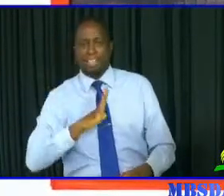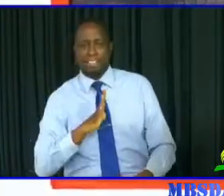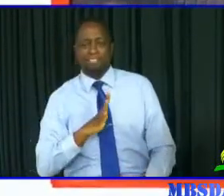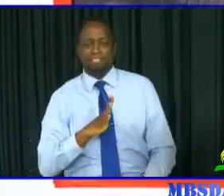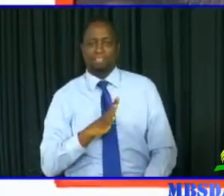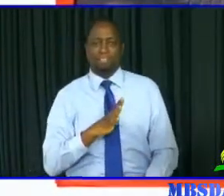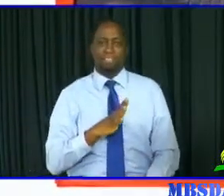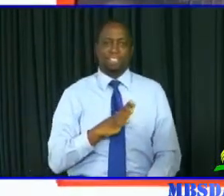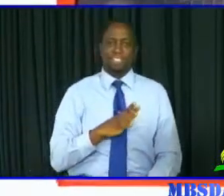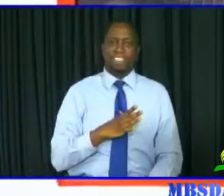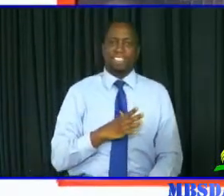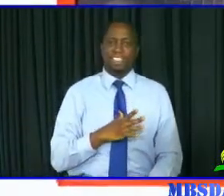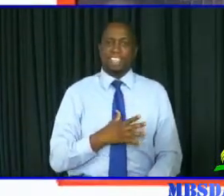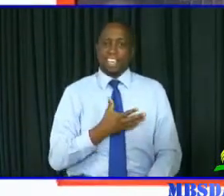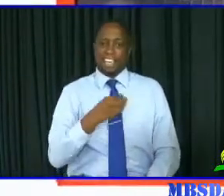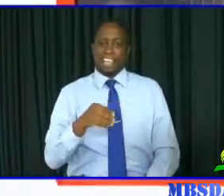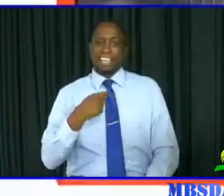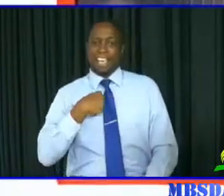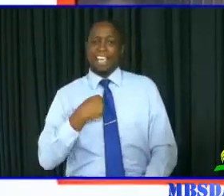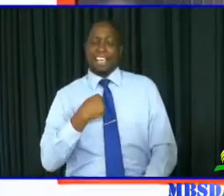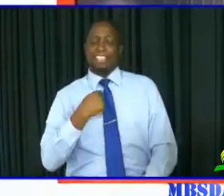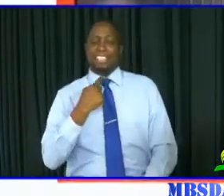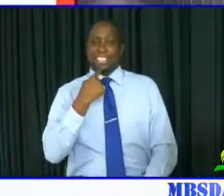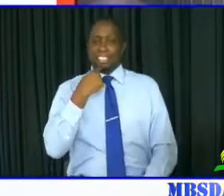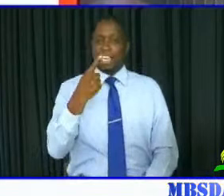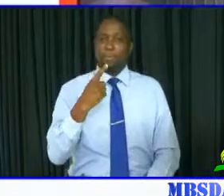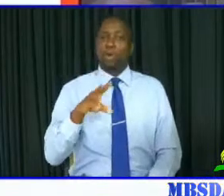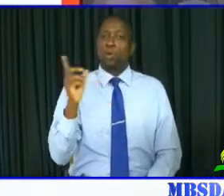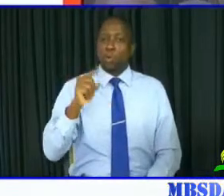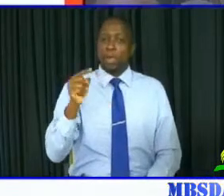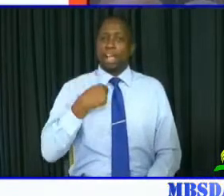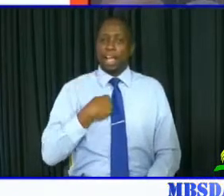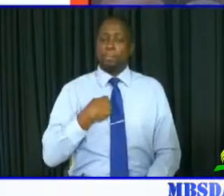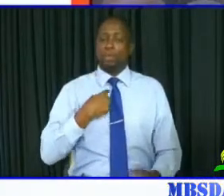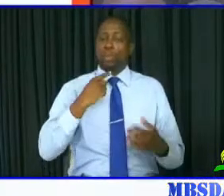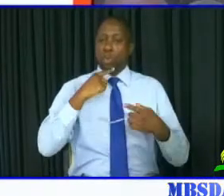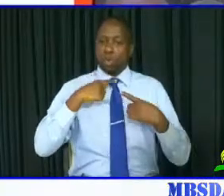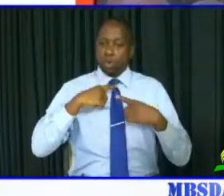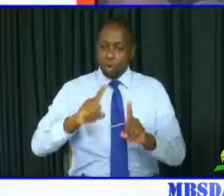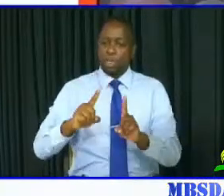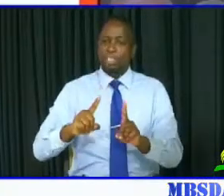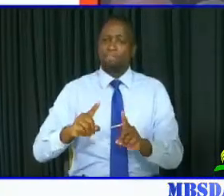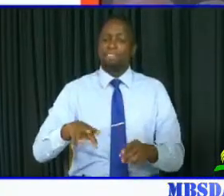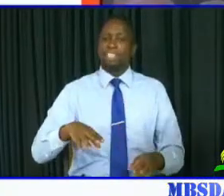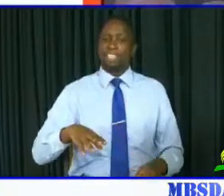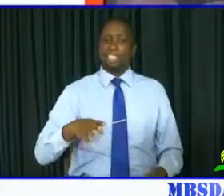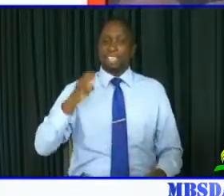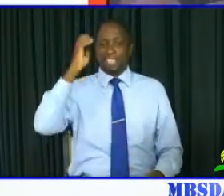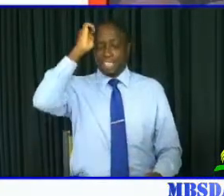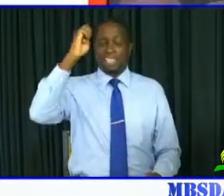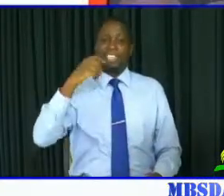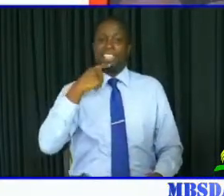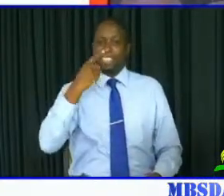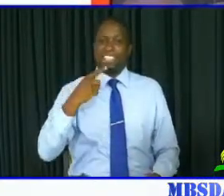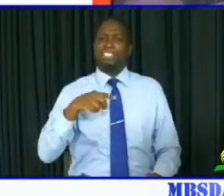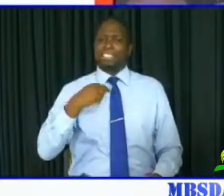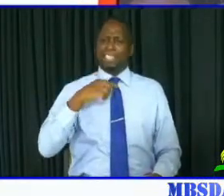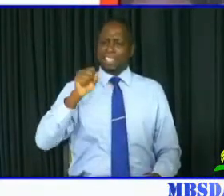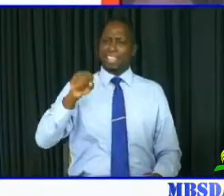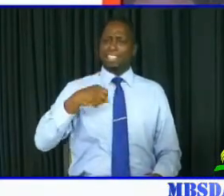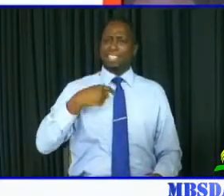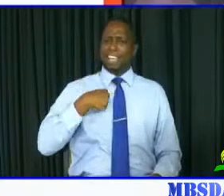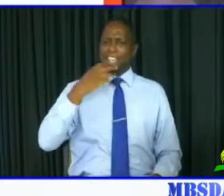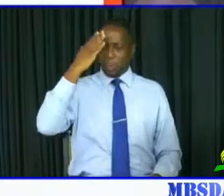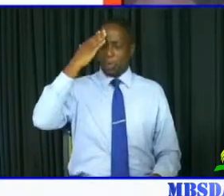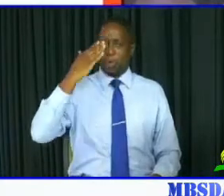said, yes, I know your parents. And then I said, how much is it to go to Regina? It was about the year 2001,